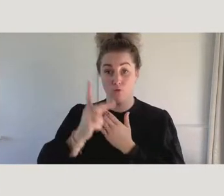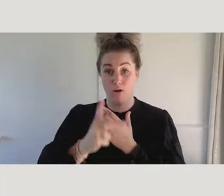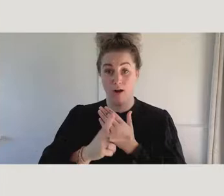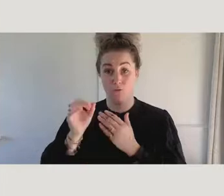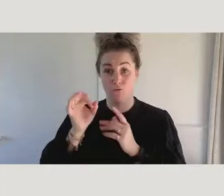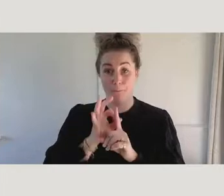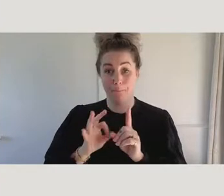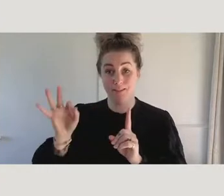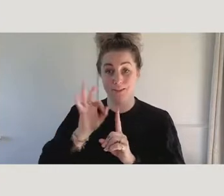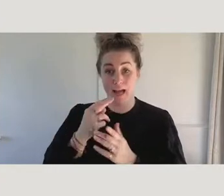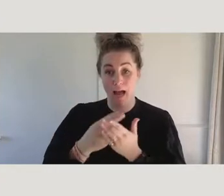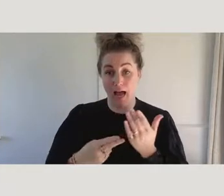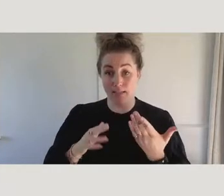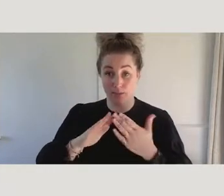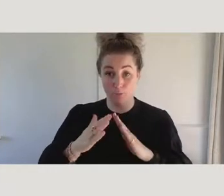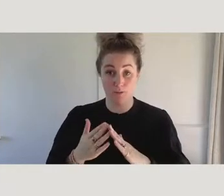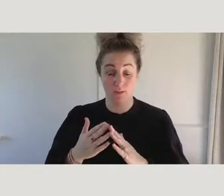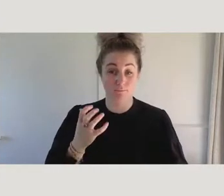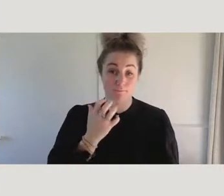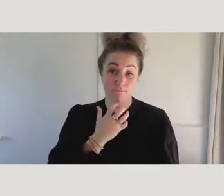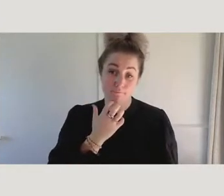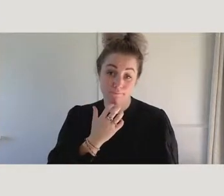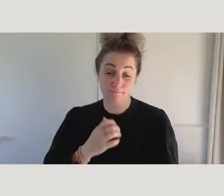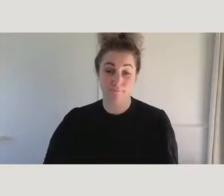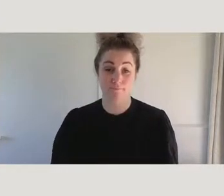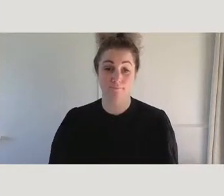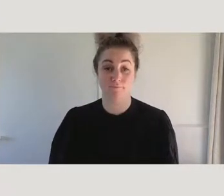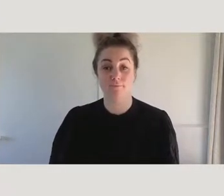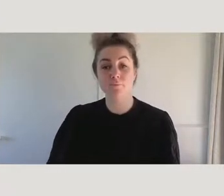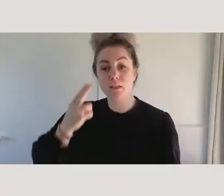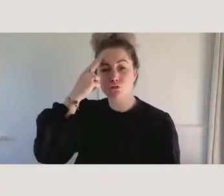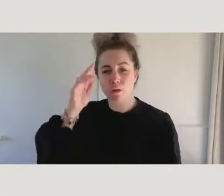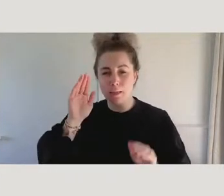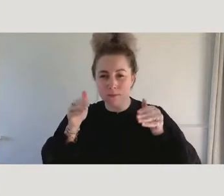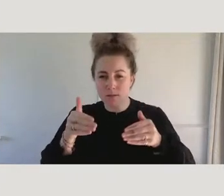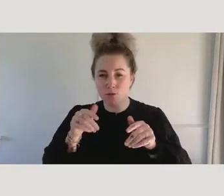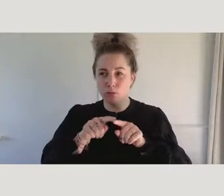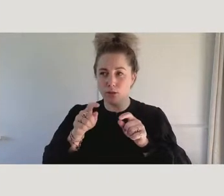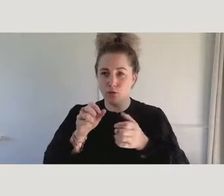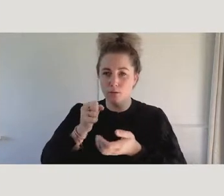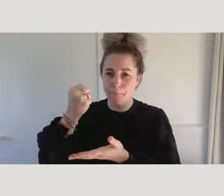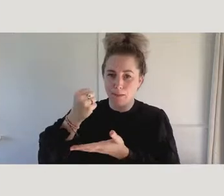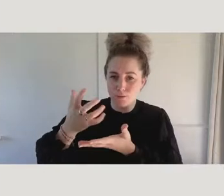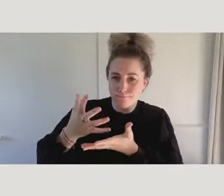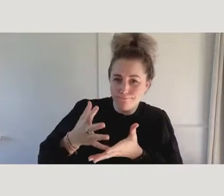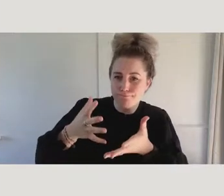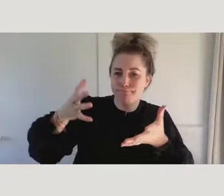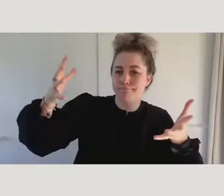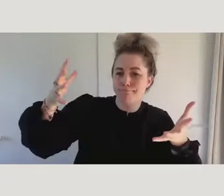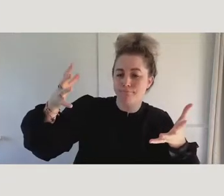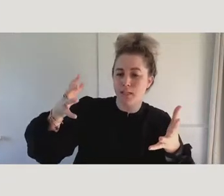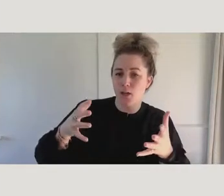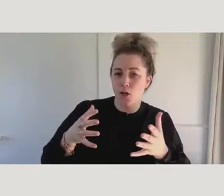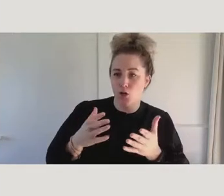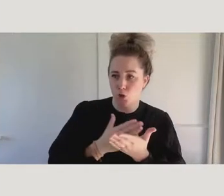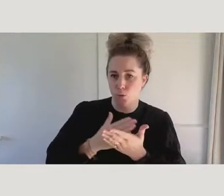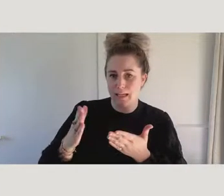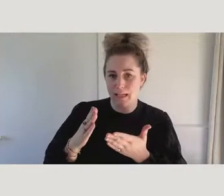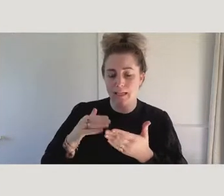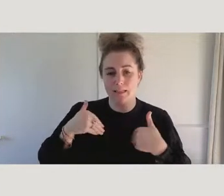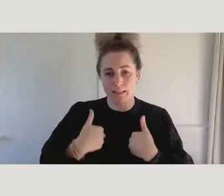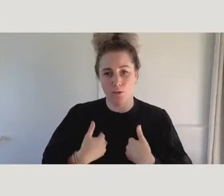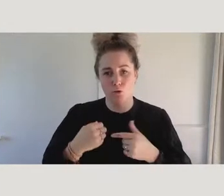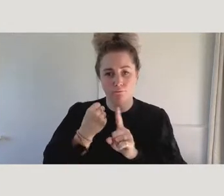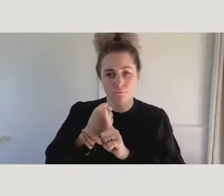Pacific Arts committee our dreams were focused on getting more so our clear task was to advocate for